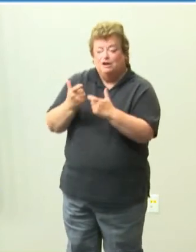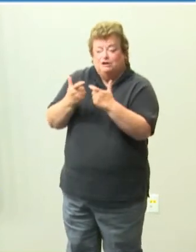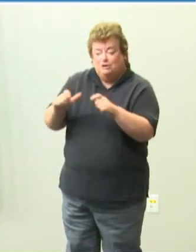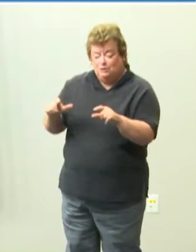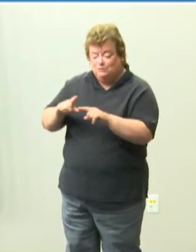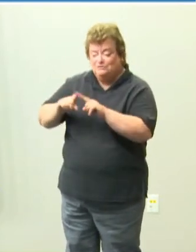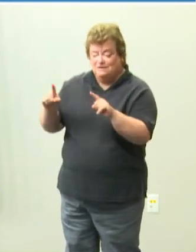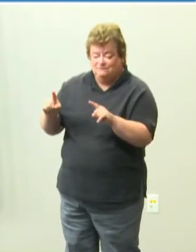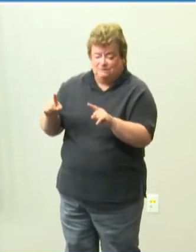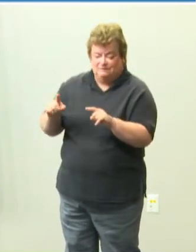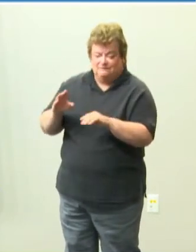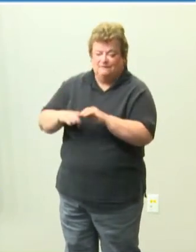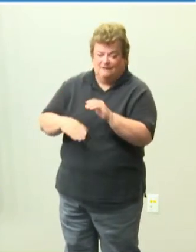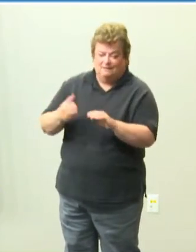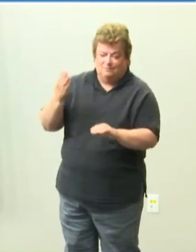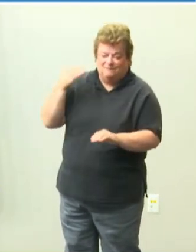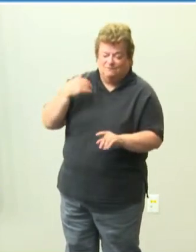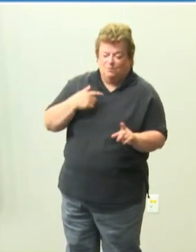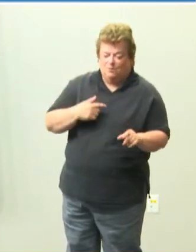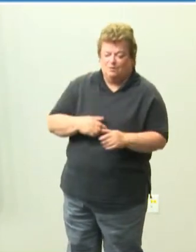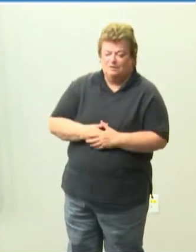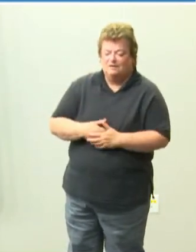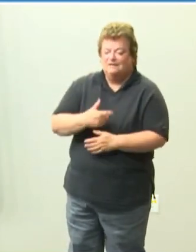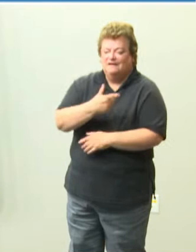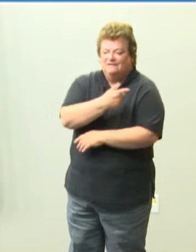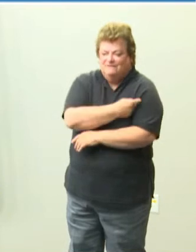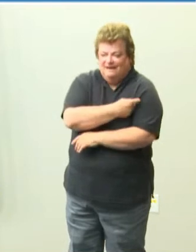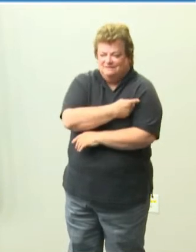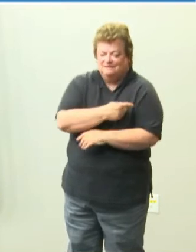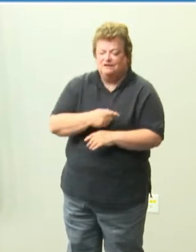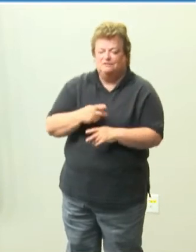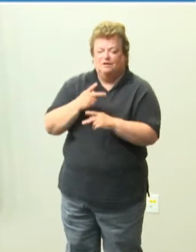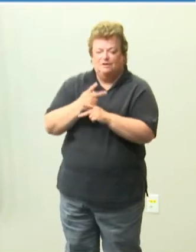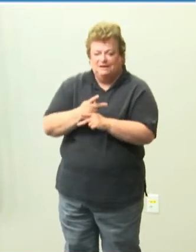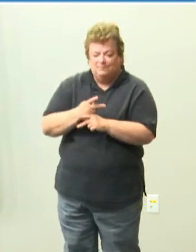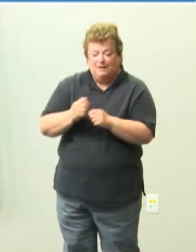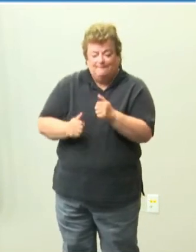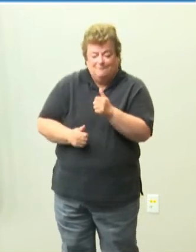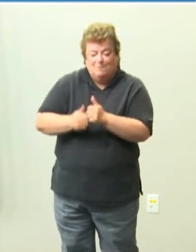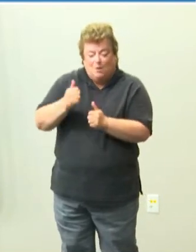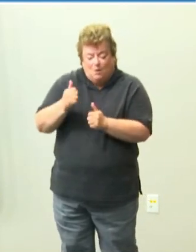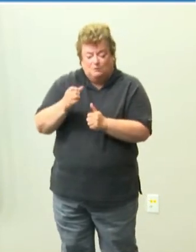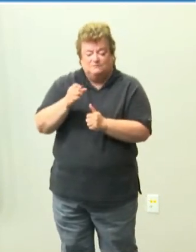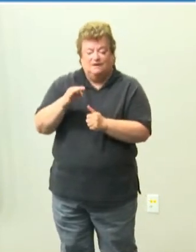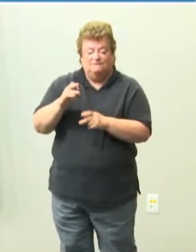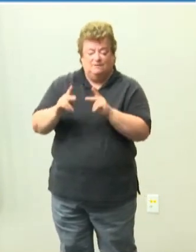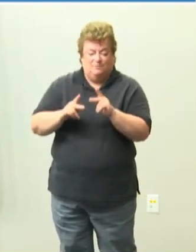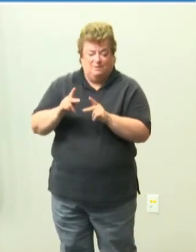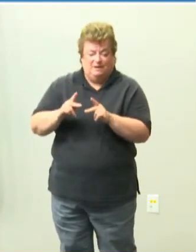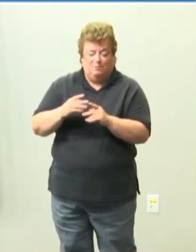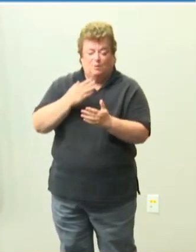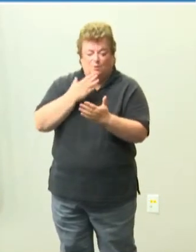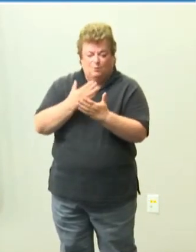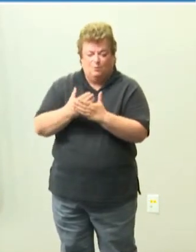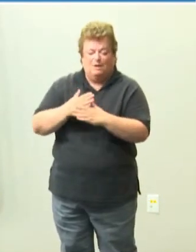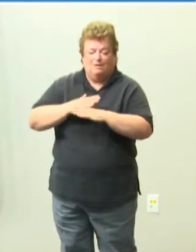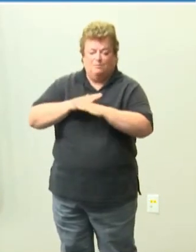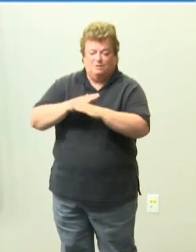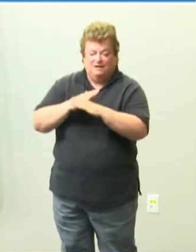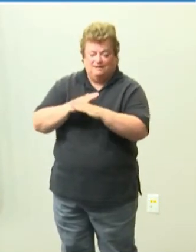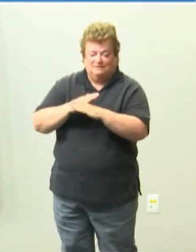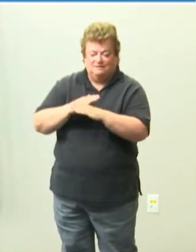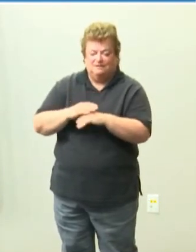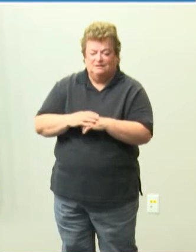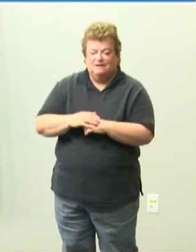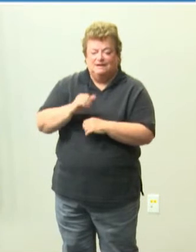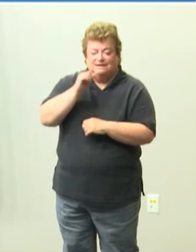were before. The vaccines are keeping the vast majority well protected and at less risk.